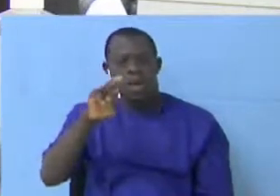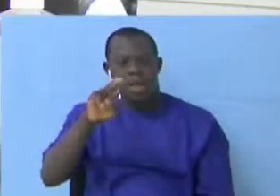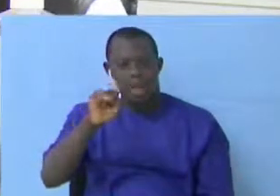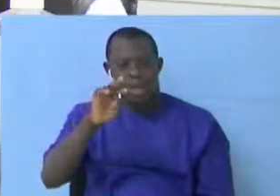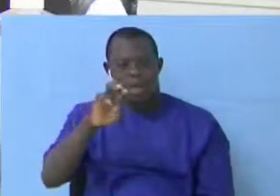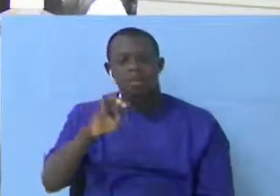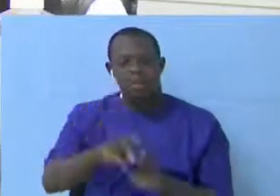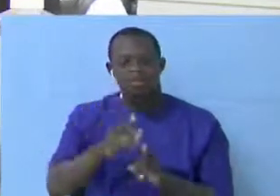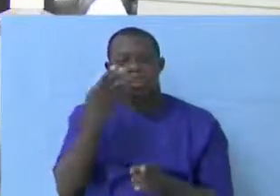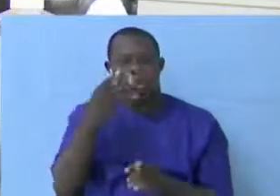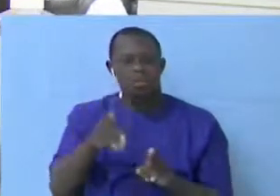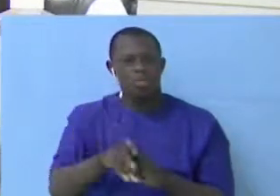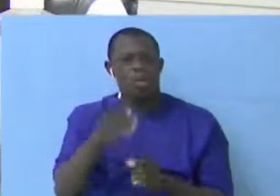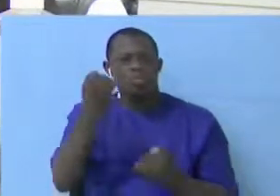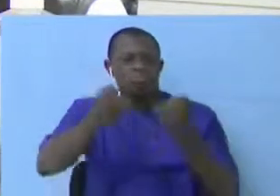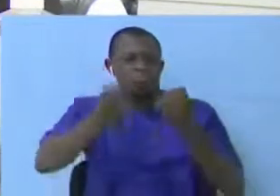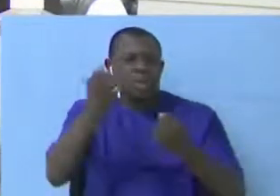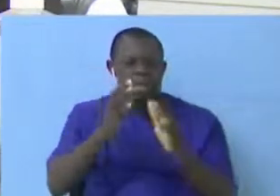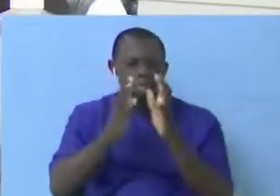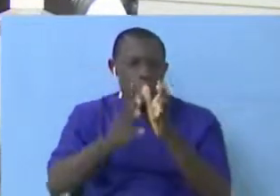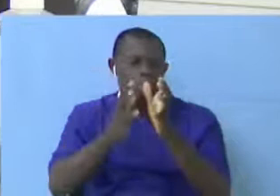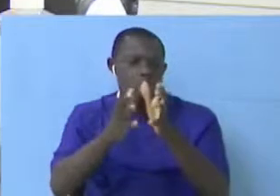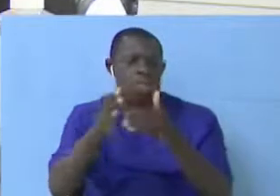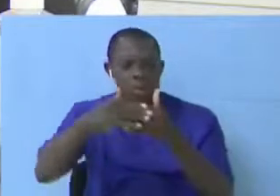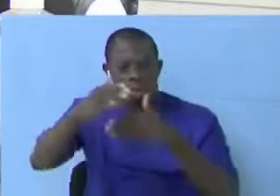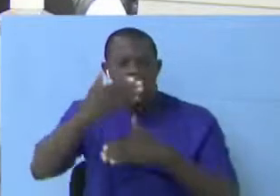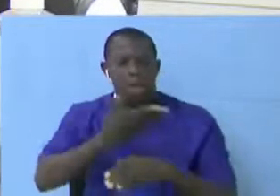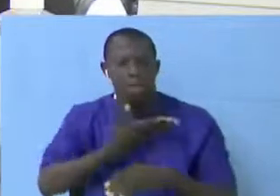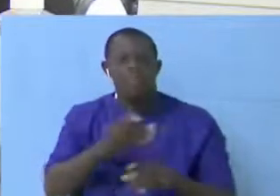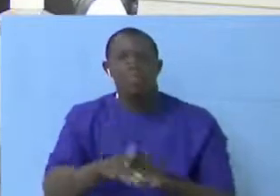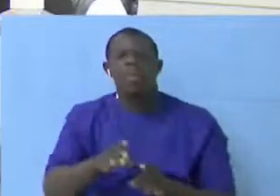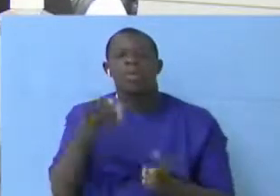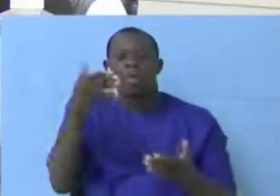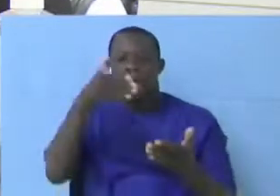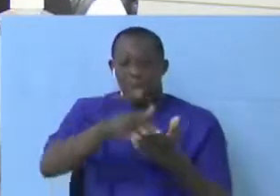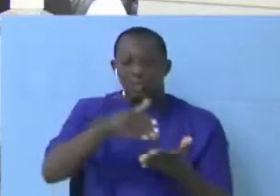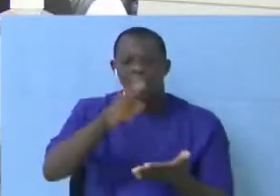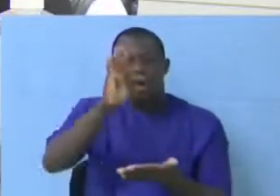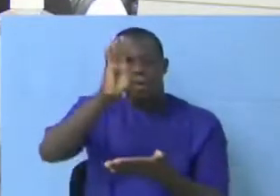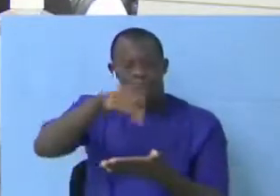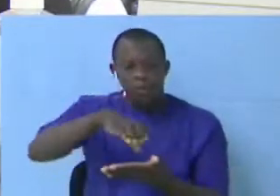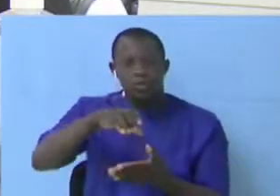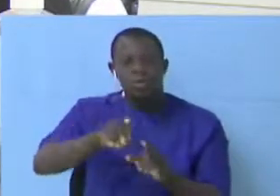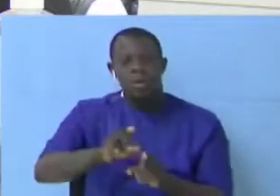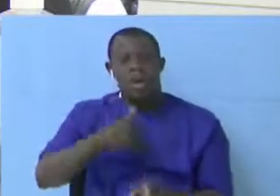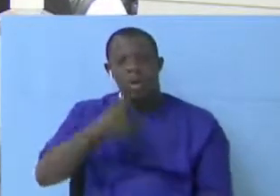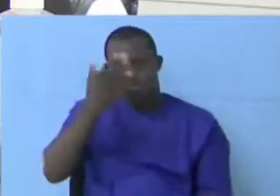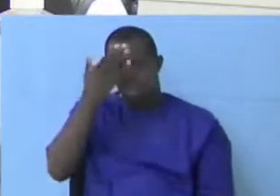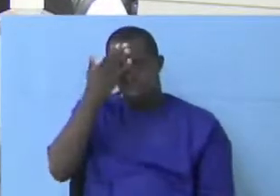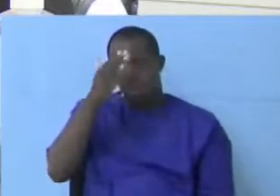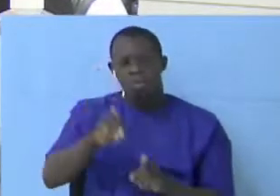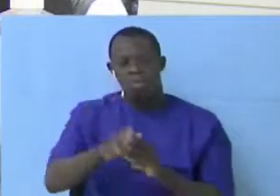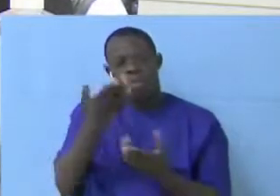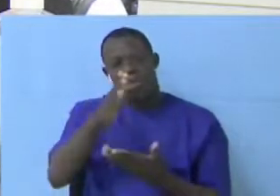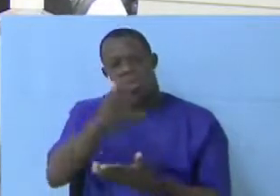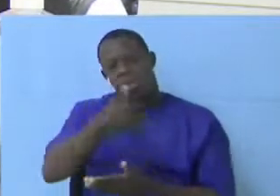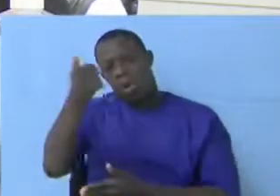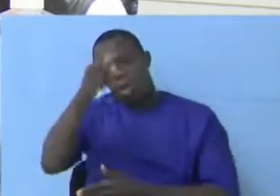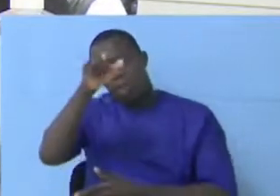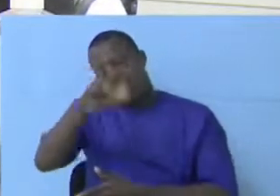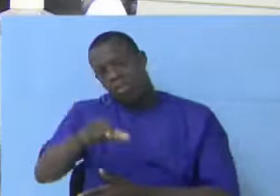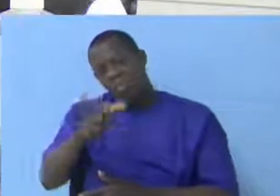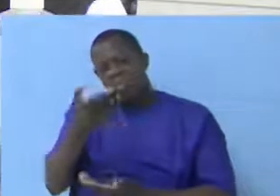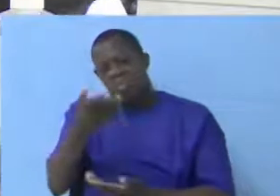Okay, to cut it short, I got to Banyu. And I realized there was an attempt on the State House.